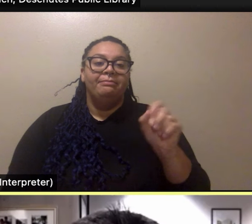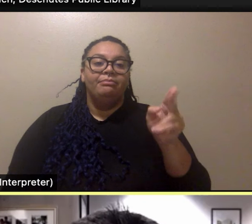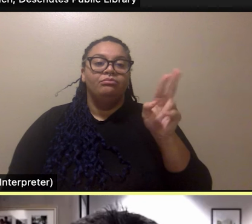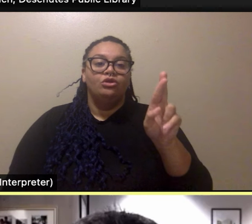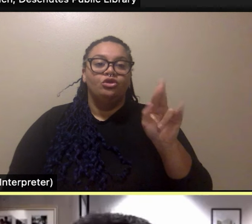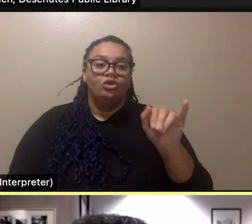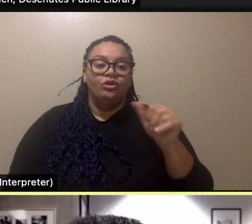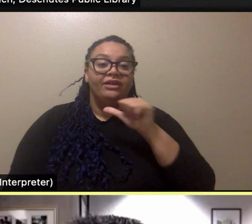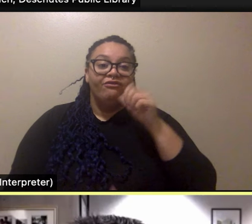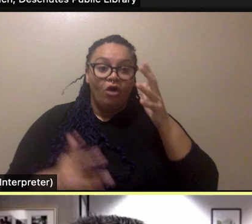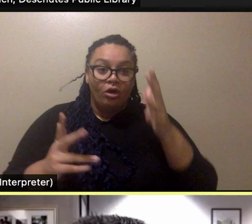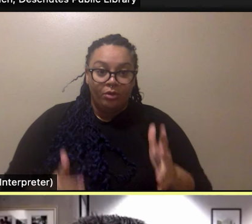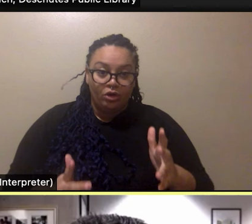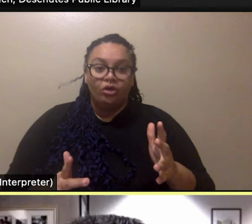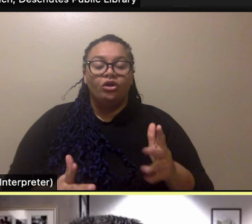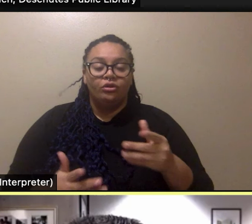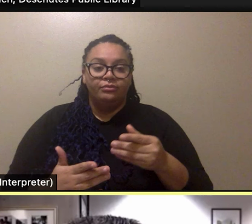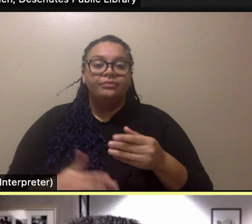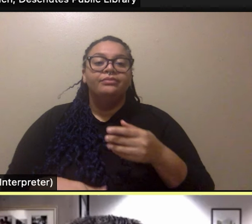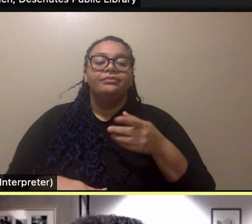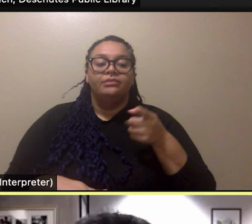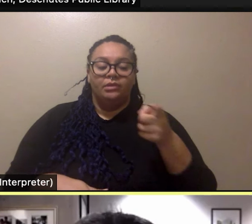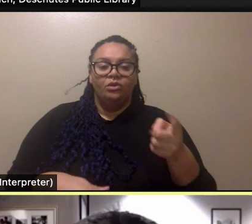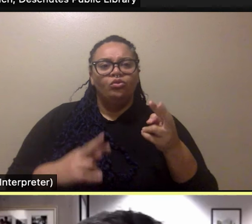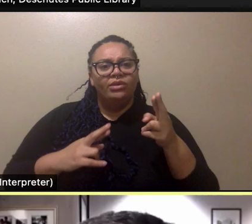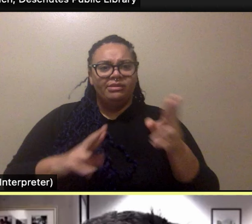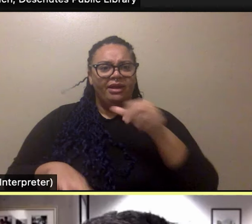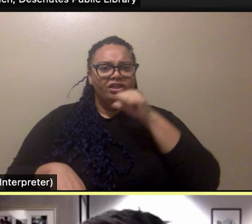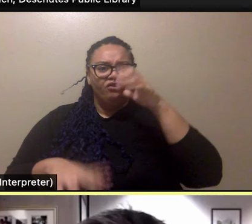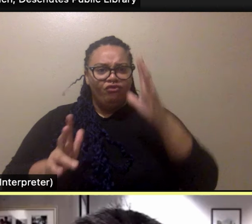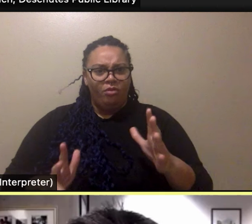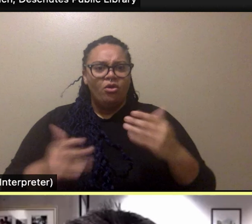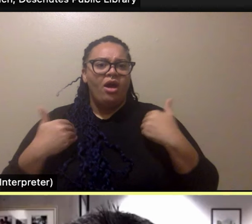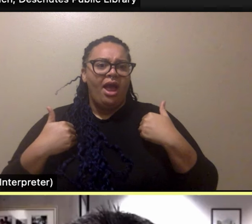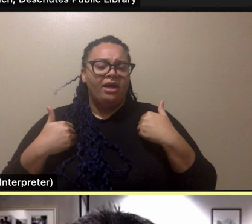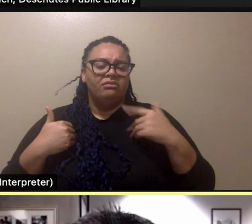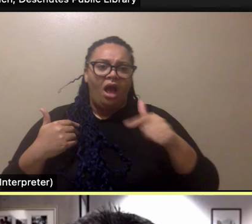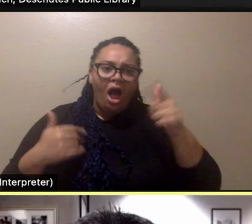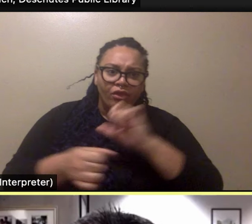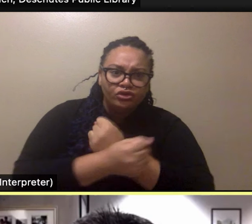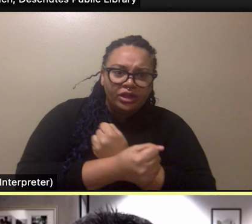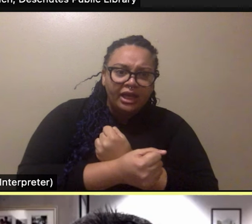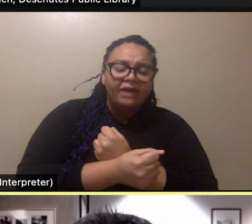Newsom. He was a respected farmer. He had 6 other slaves, all of them men.